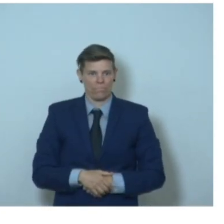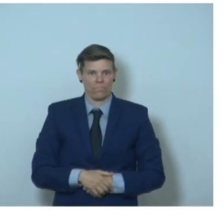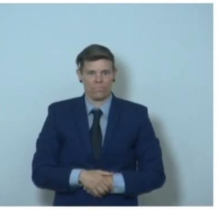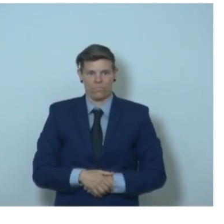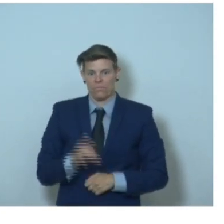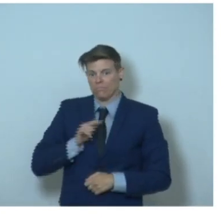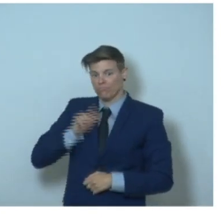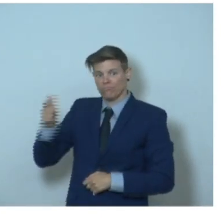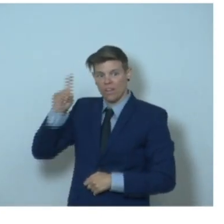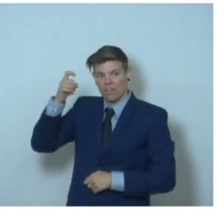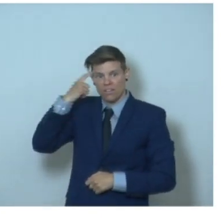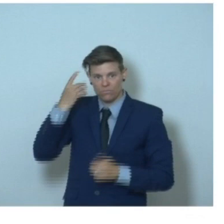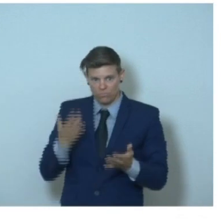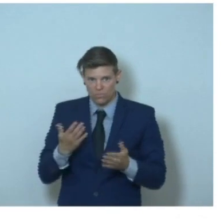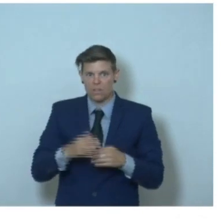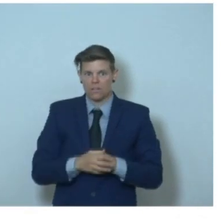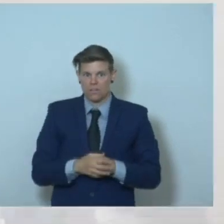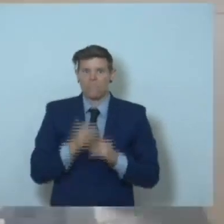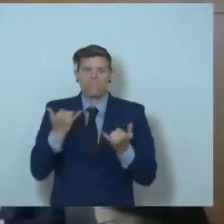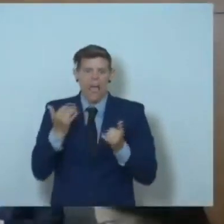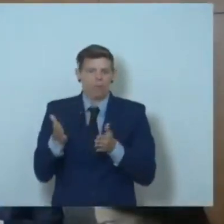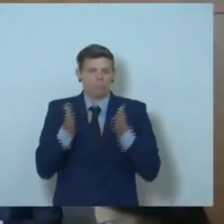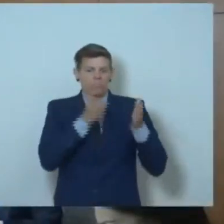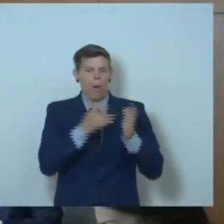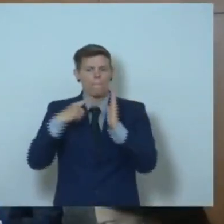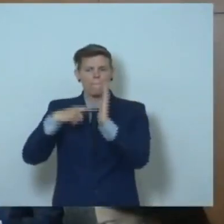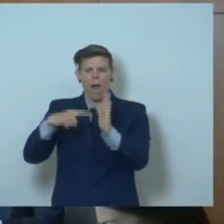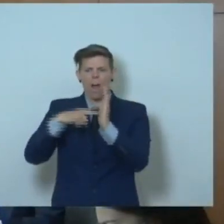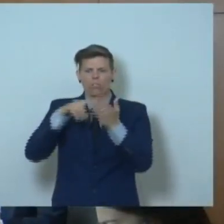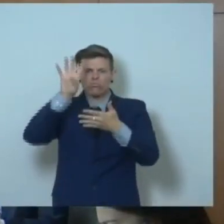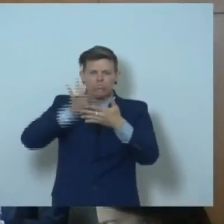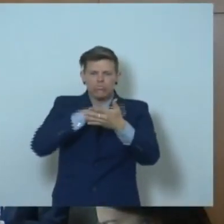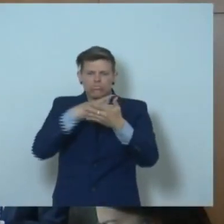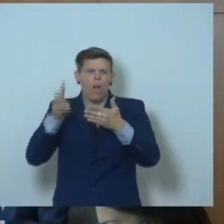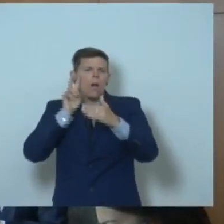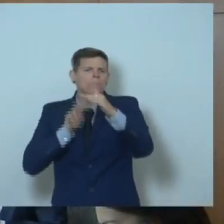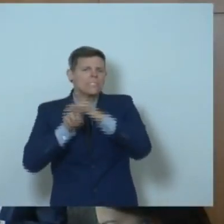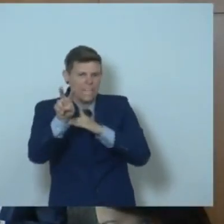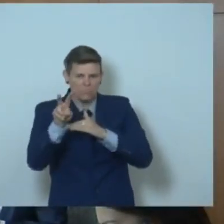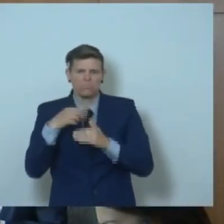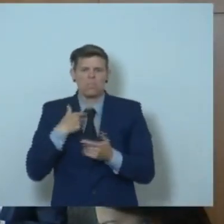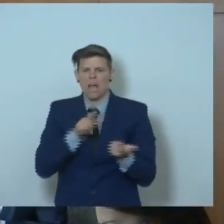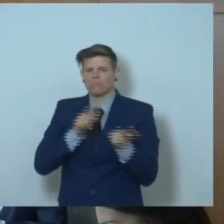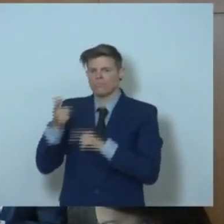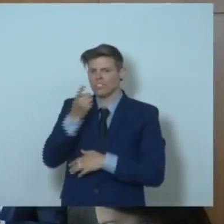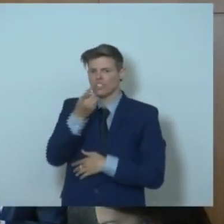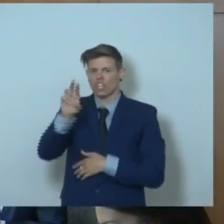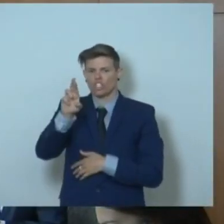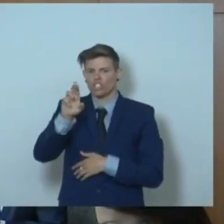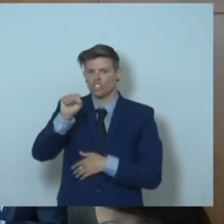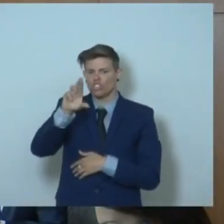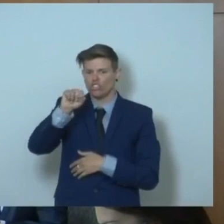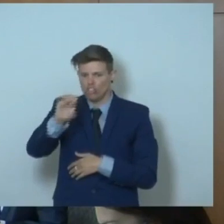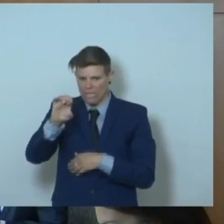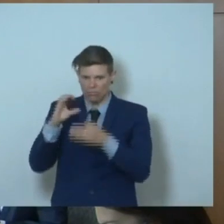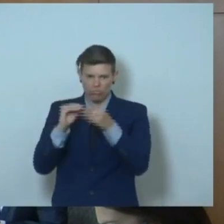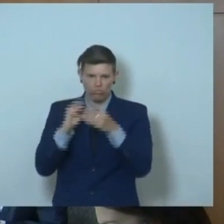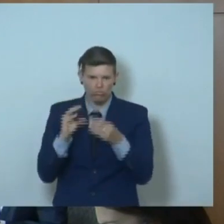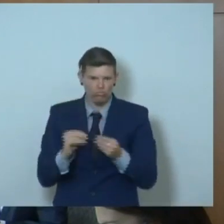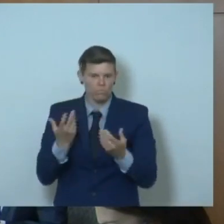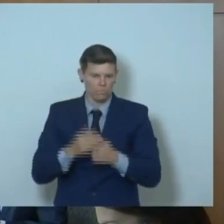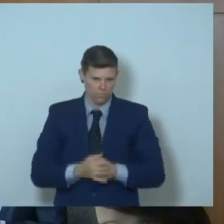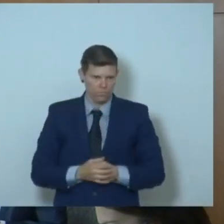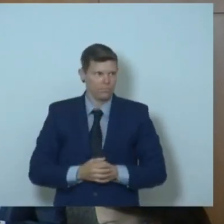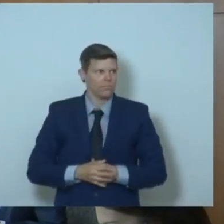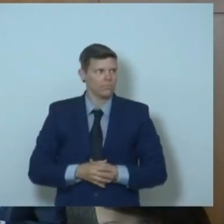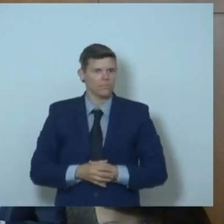a modeling update from Secretary Dr. Grace. Thank you very much, Governor. We're